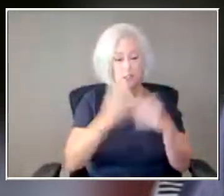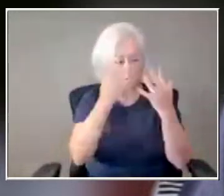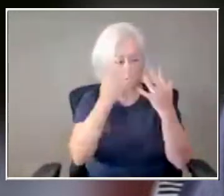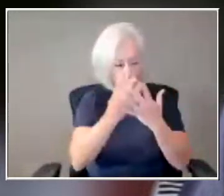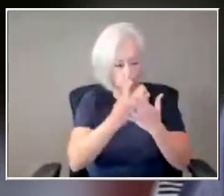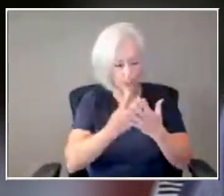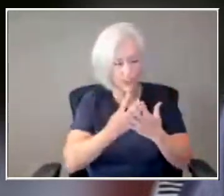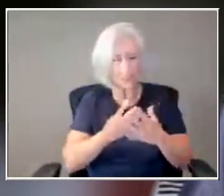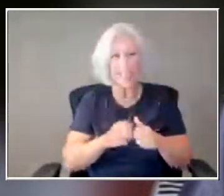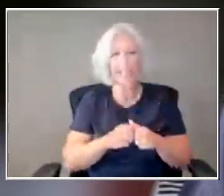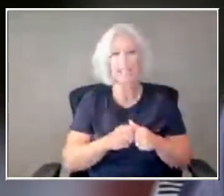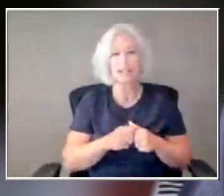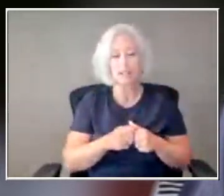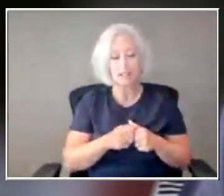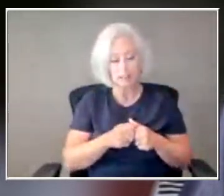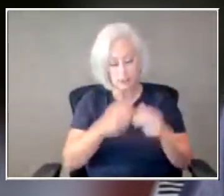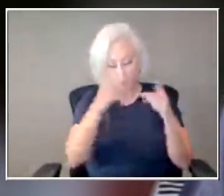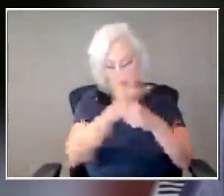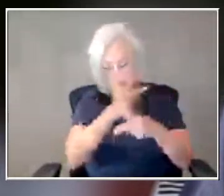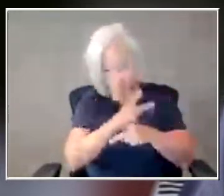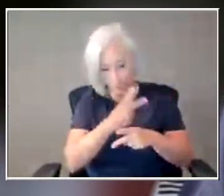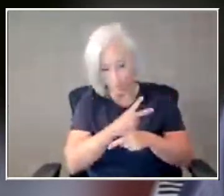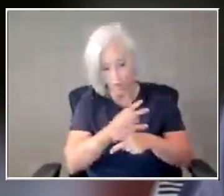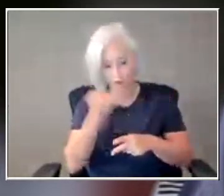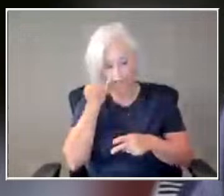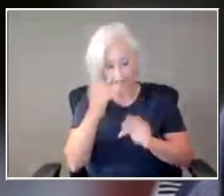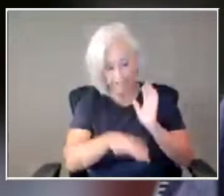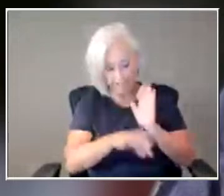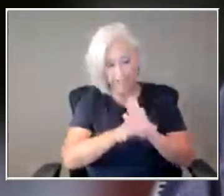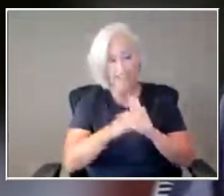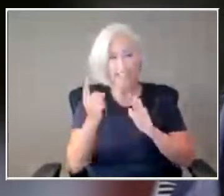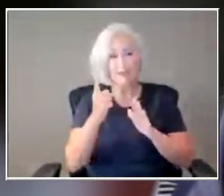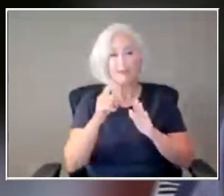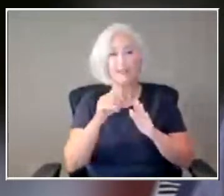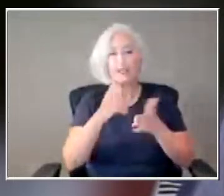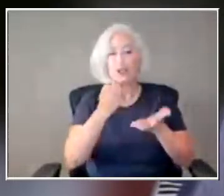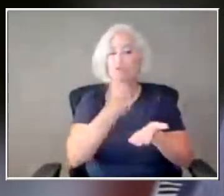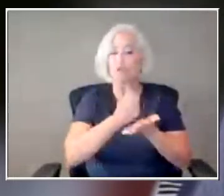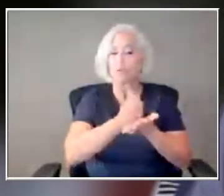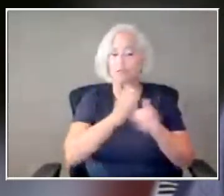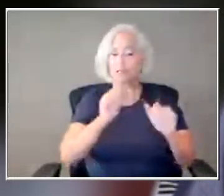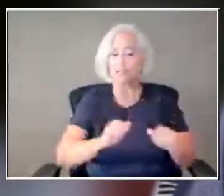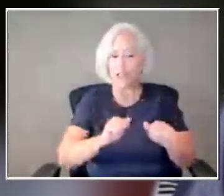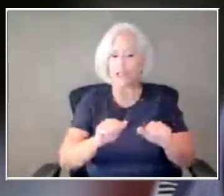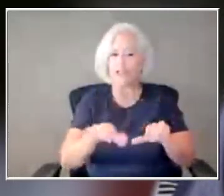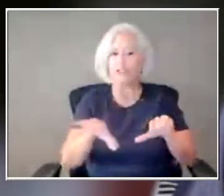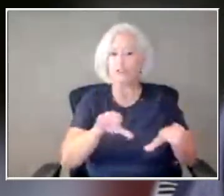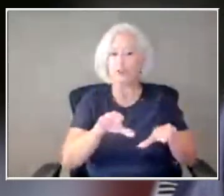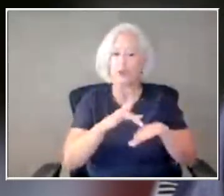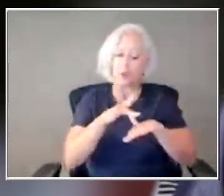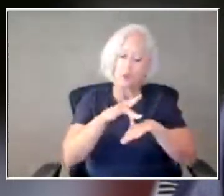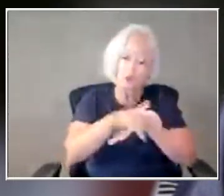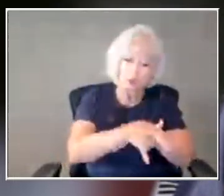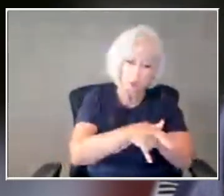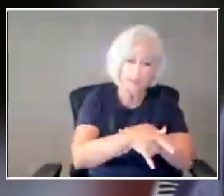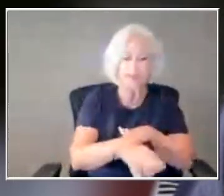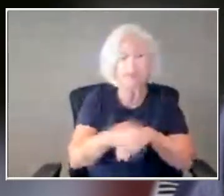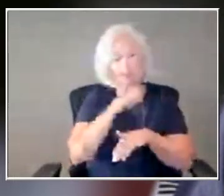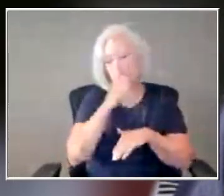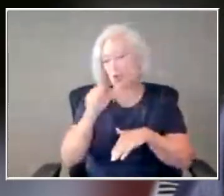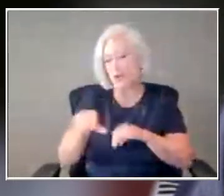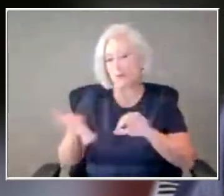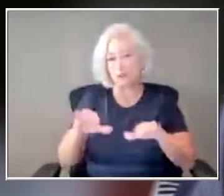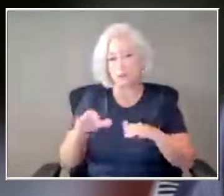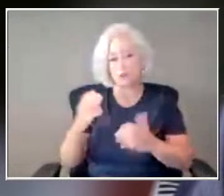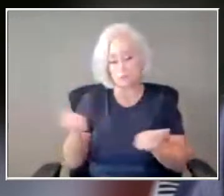at an early stage, and the treatment can begin at an early stage, and they won't have to get as far along as I was